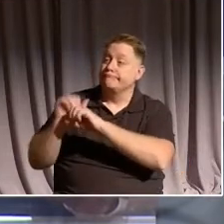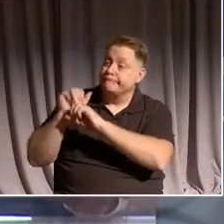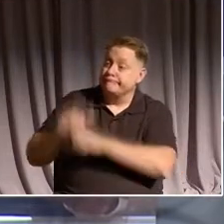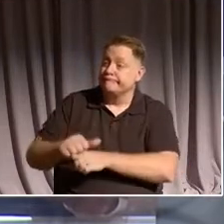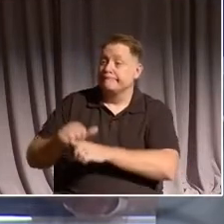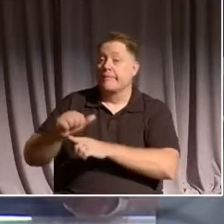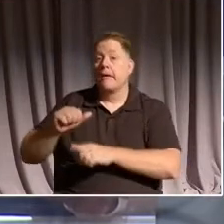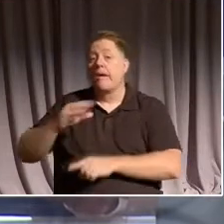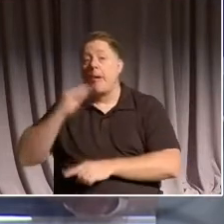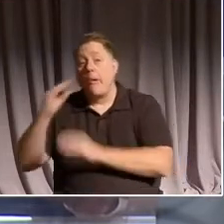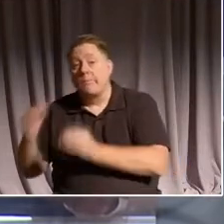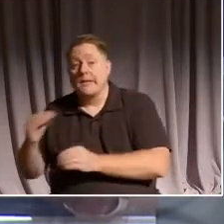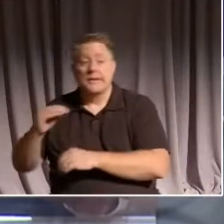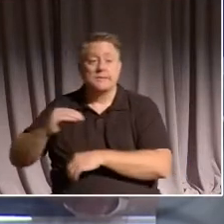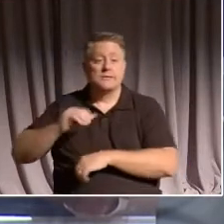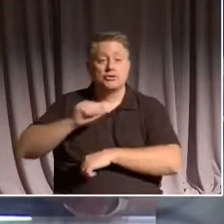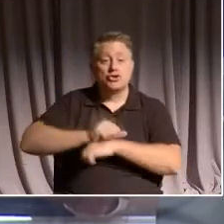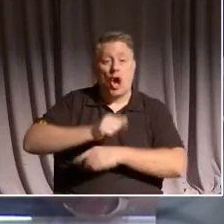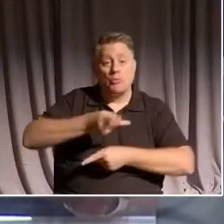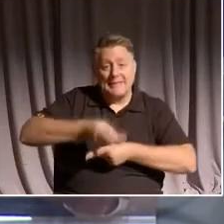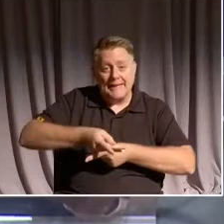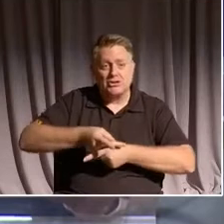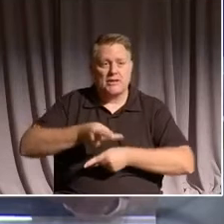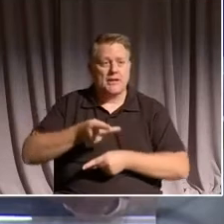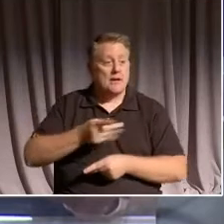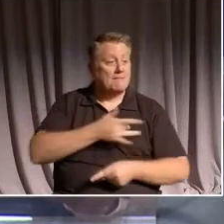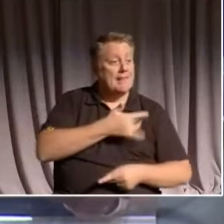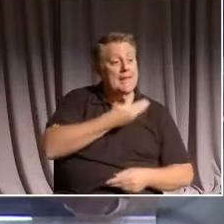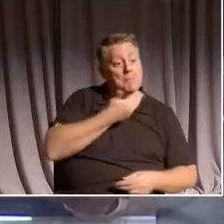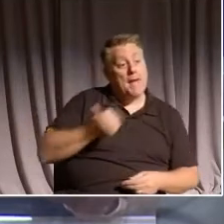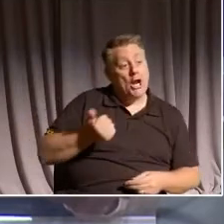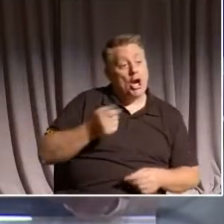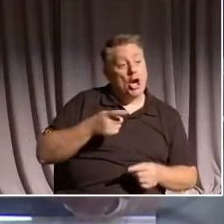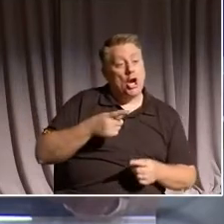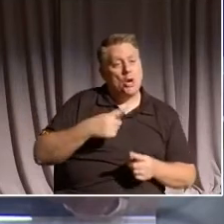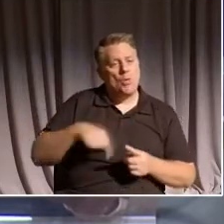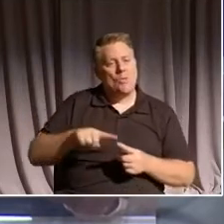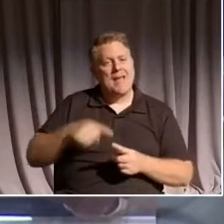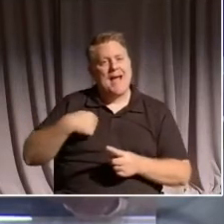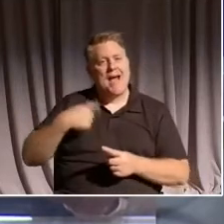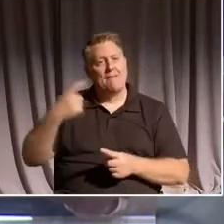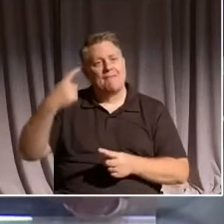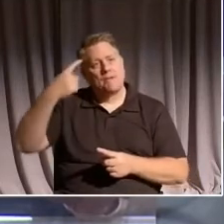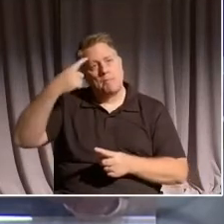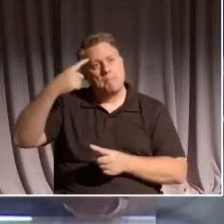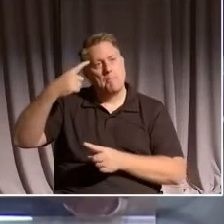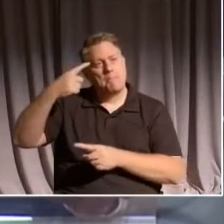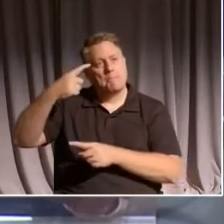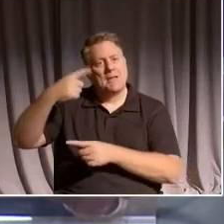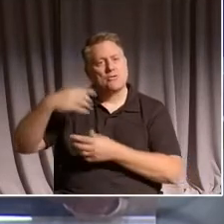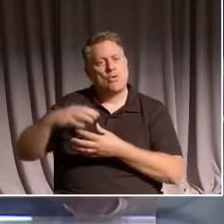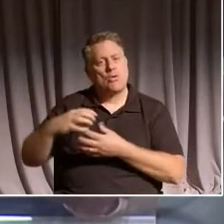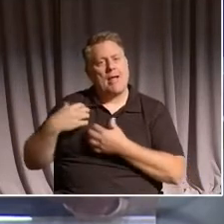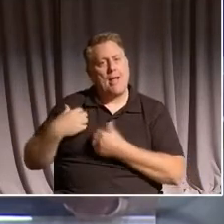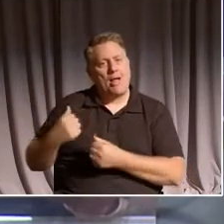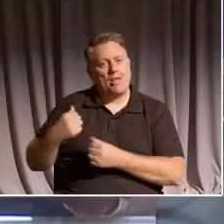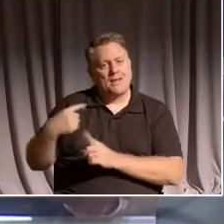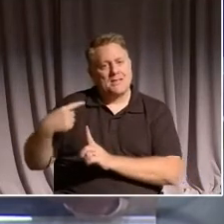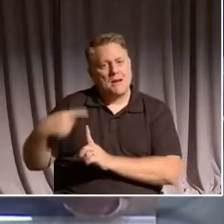job retention and just feeling better when we have a more positive mental health. So how we